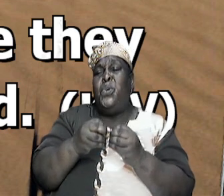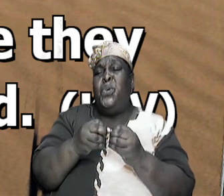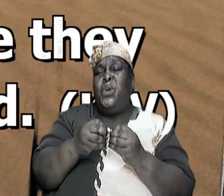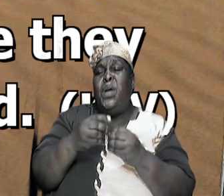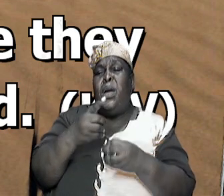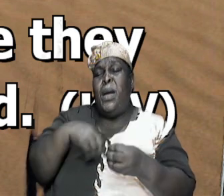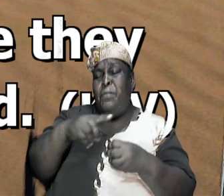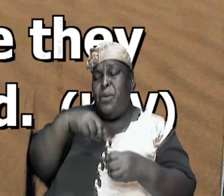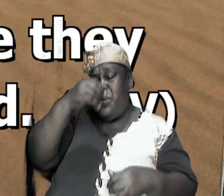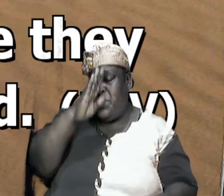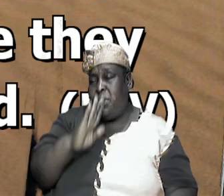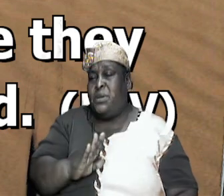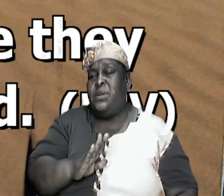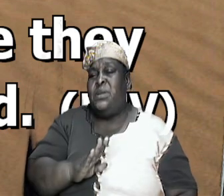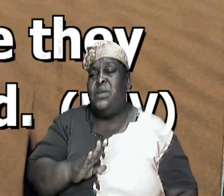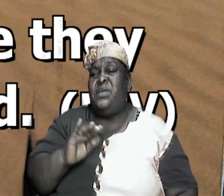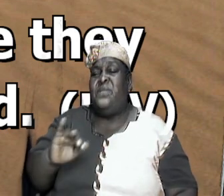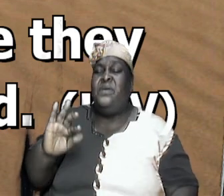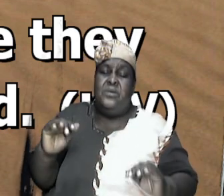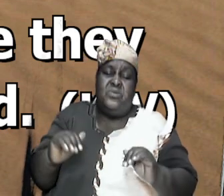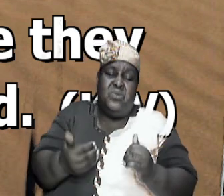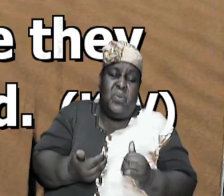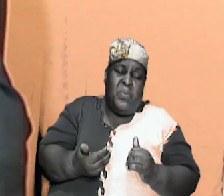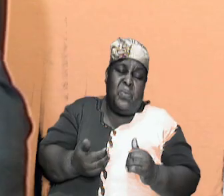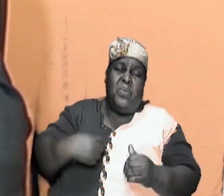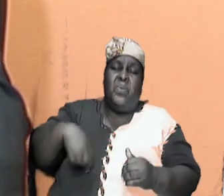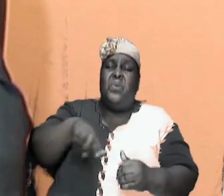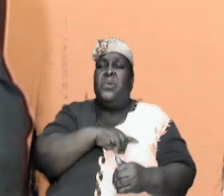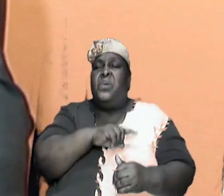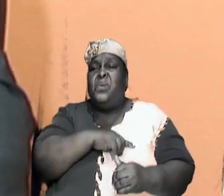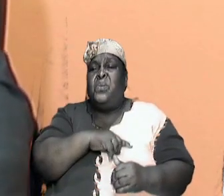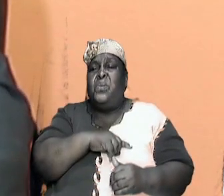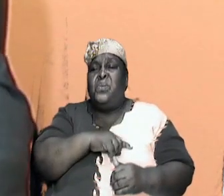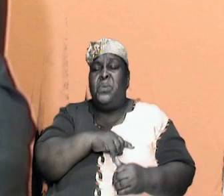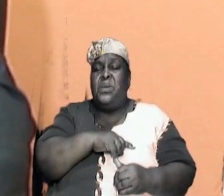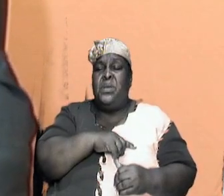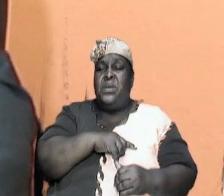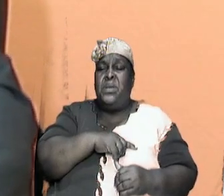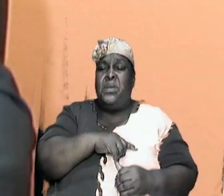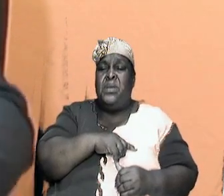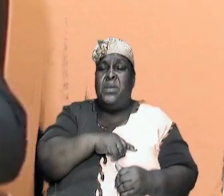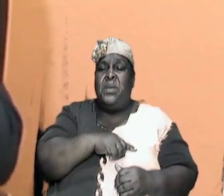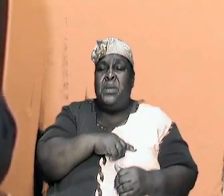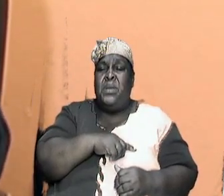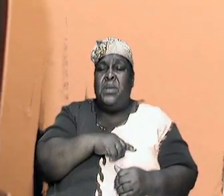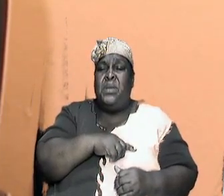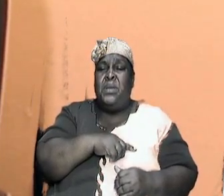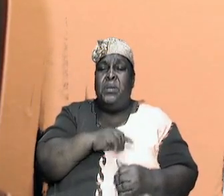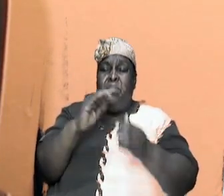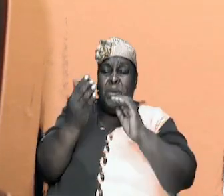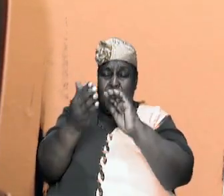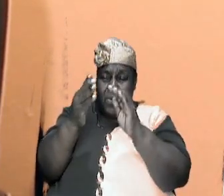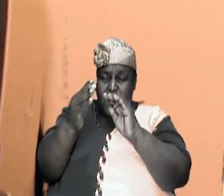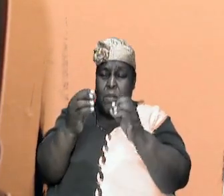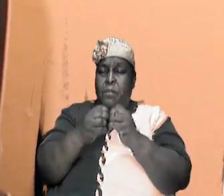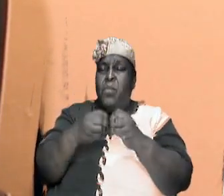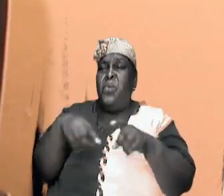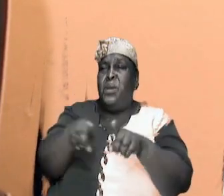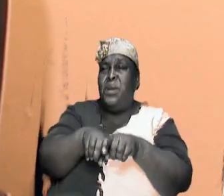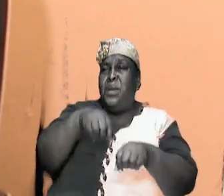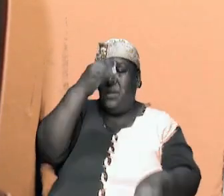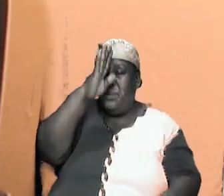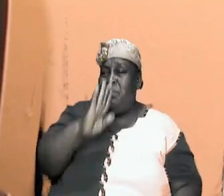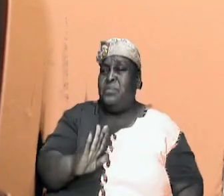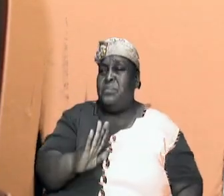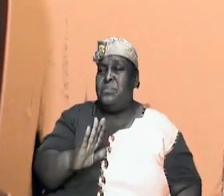know, about God, that is how we will in turn, you know, become more